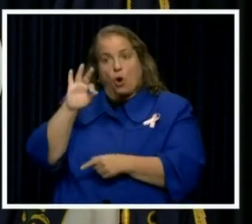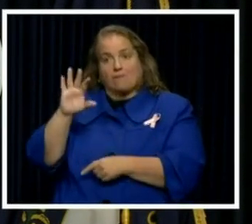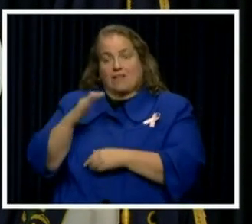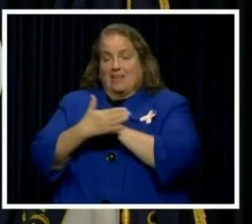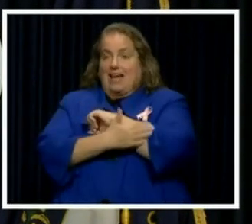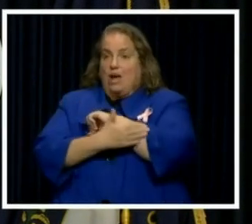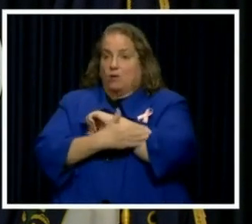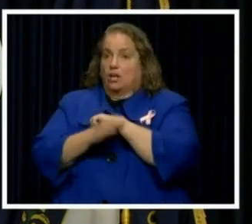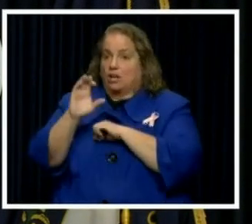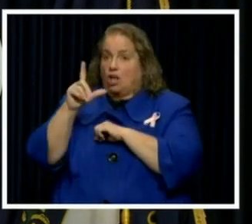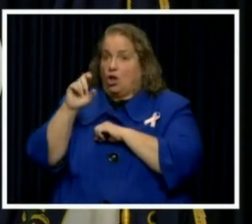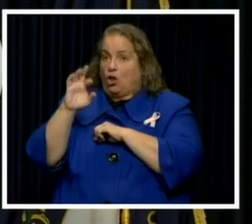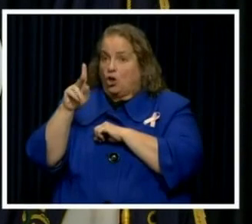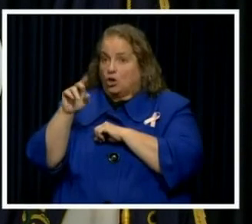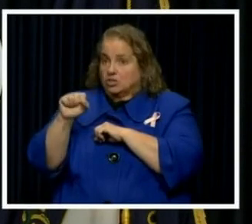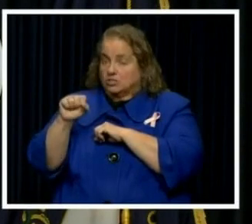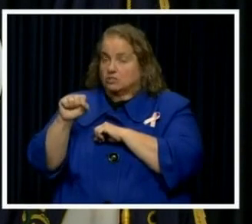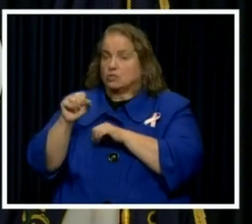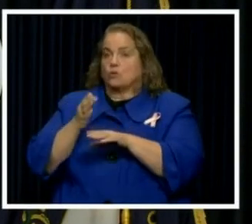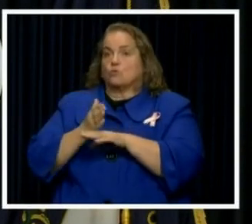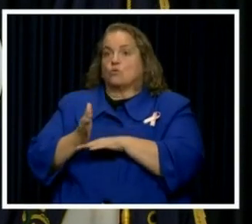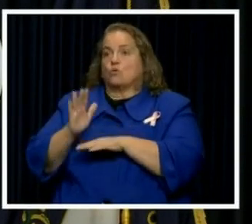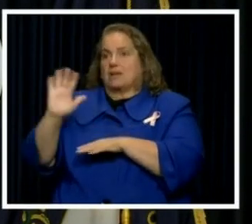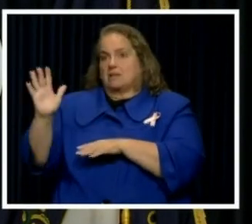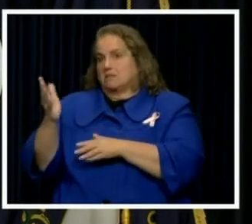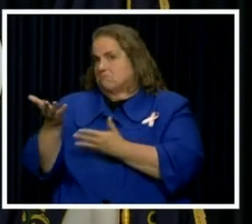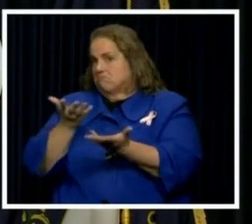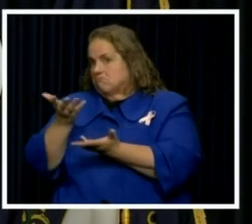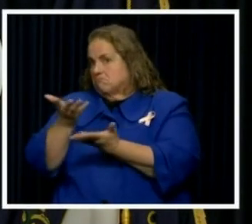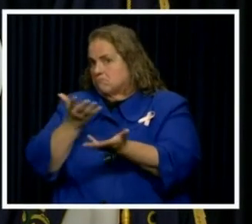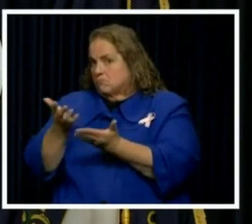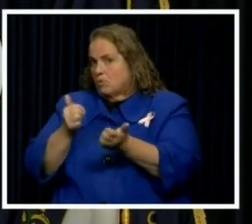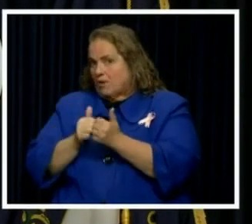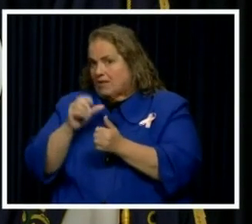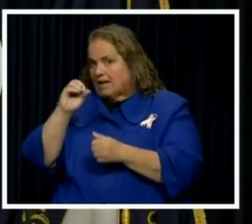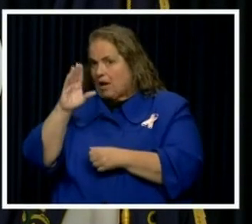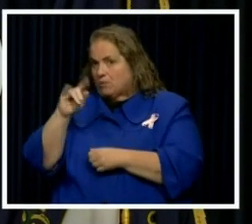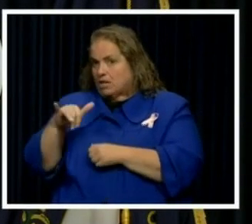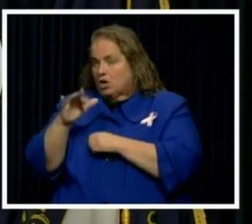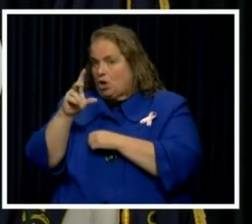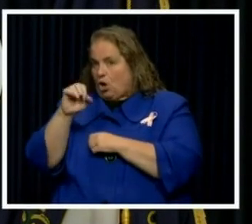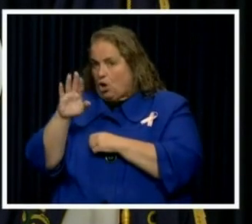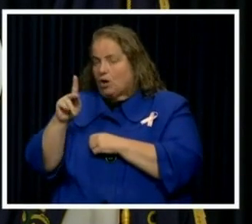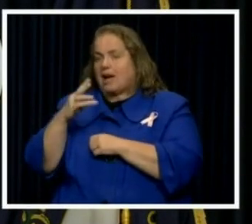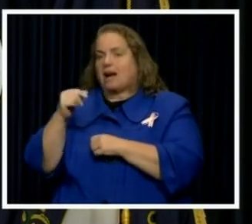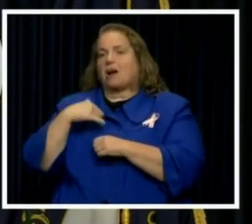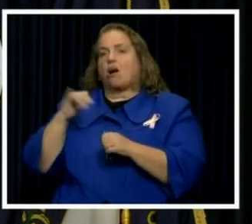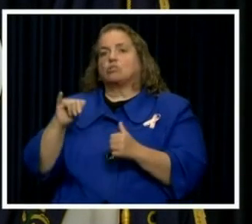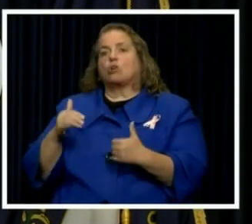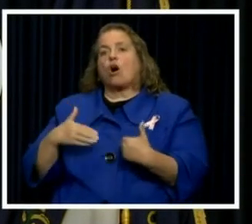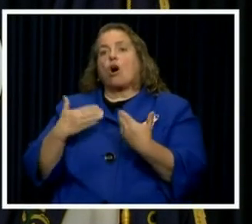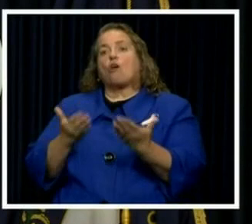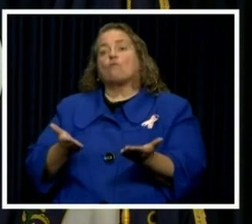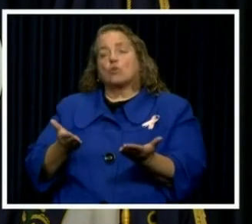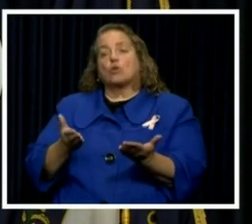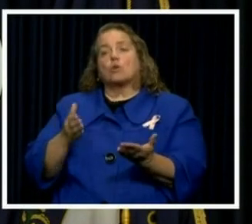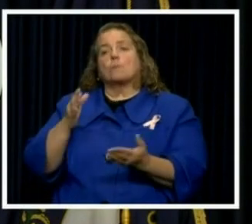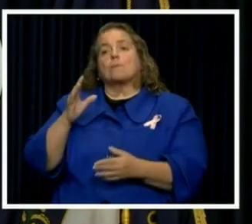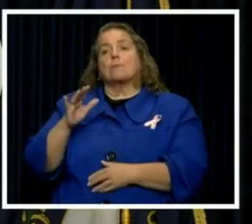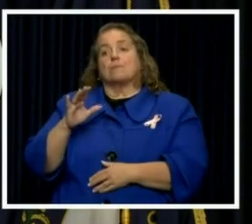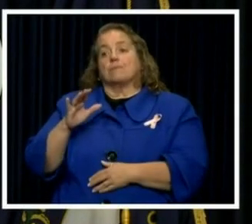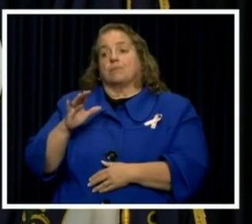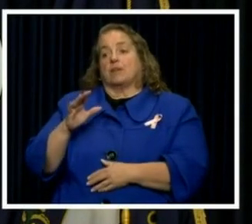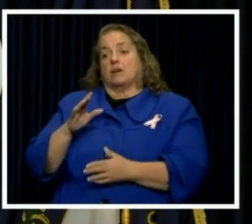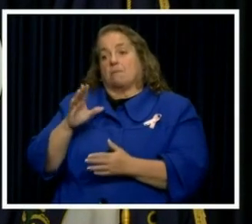county clerks through his exchanges with them. And then I would also offer, by virtue of speaking with